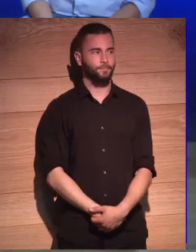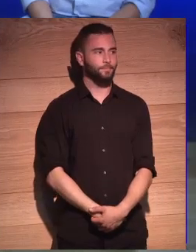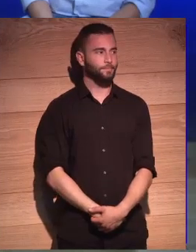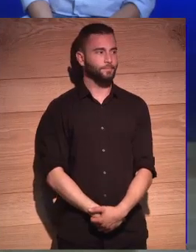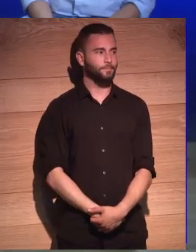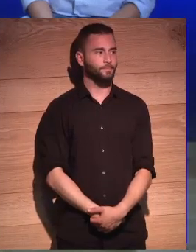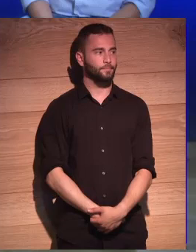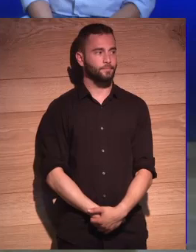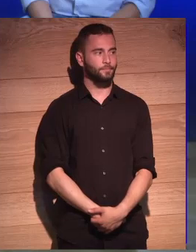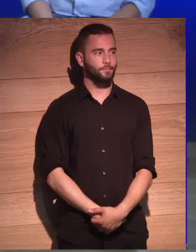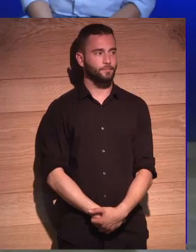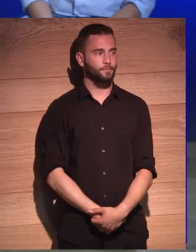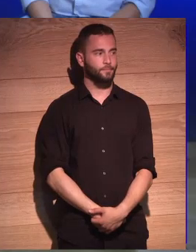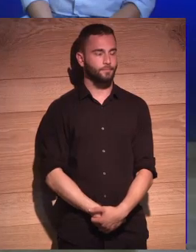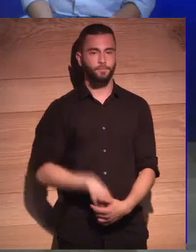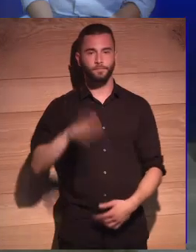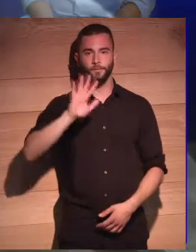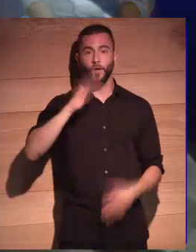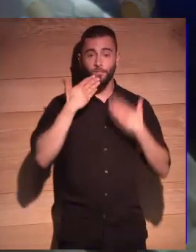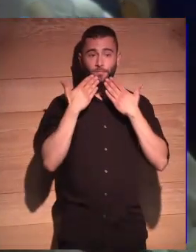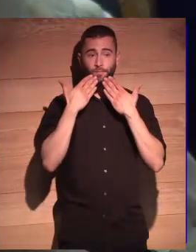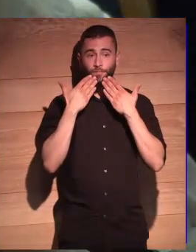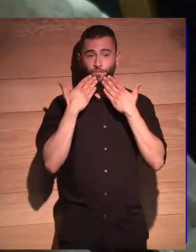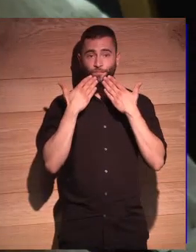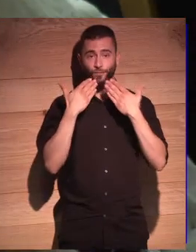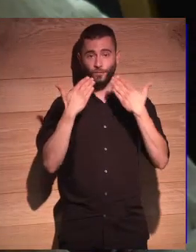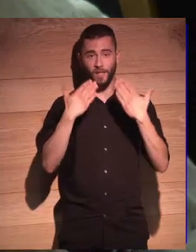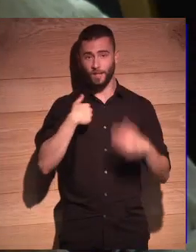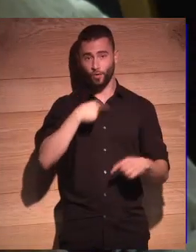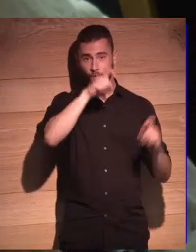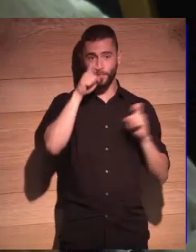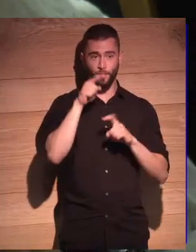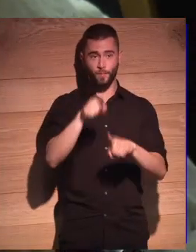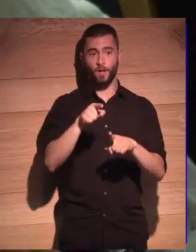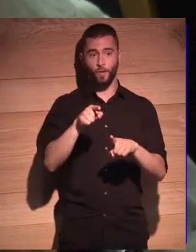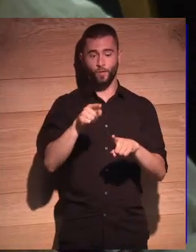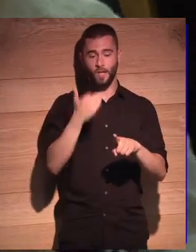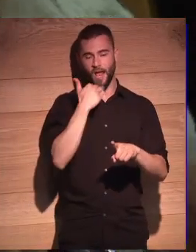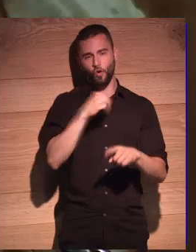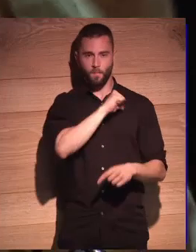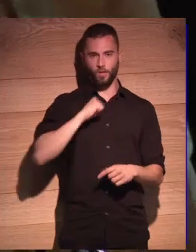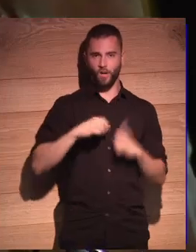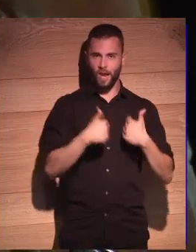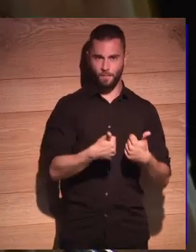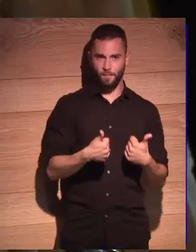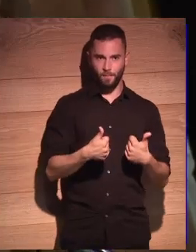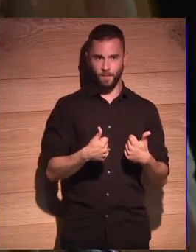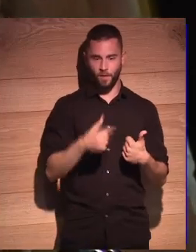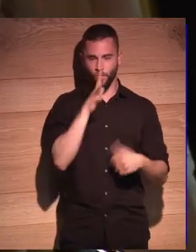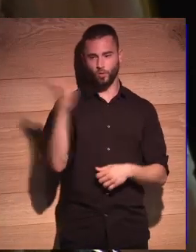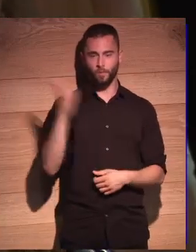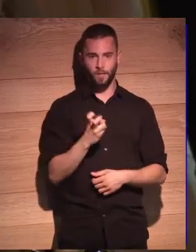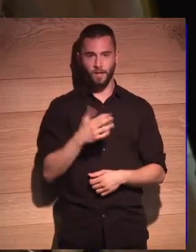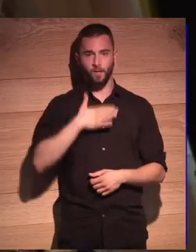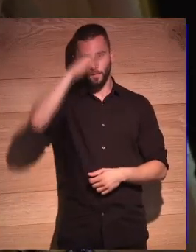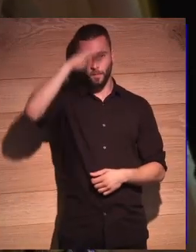was regarding to the impact we were causing. Hello, thank you very much. My question starts with something